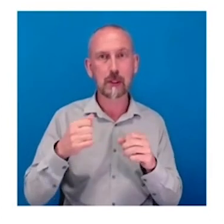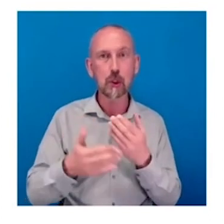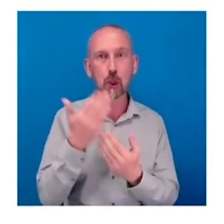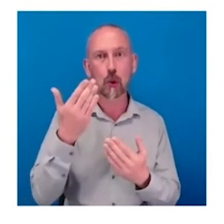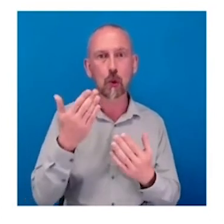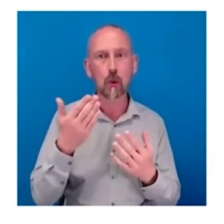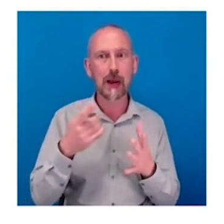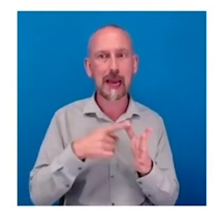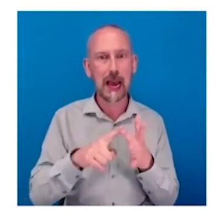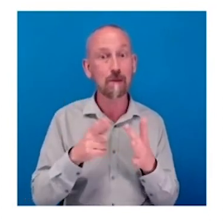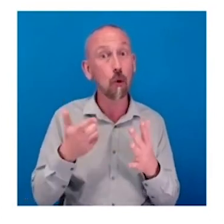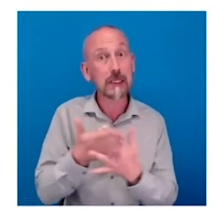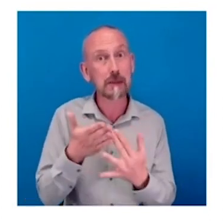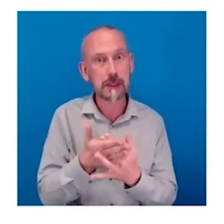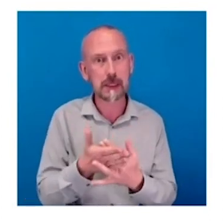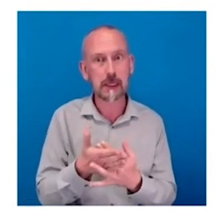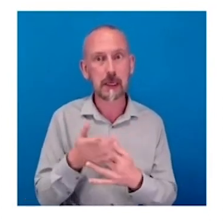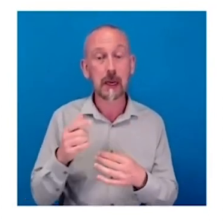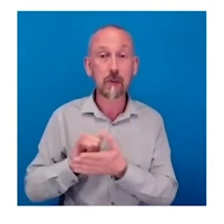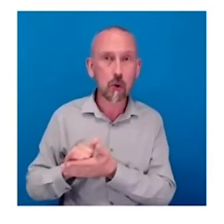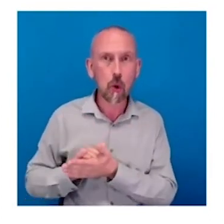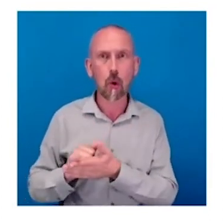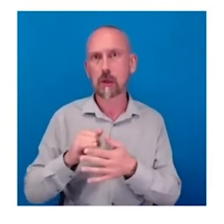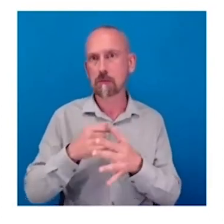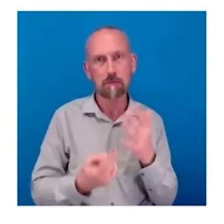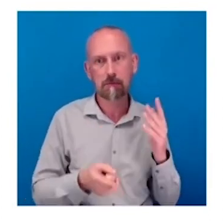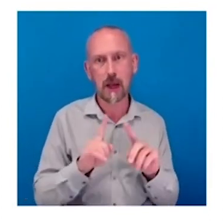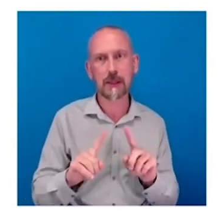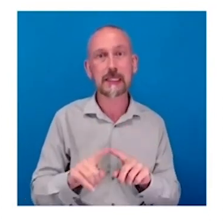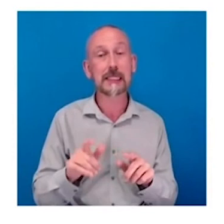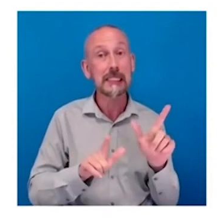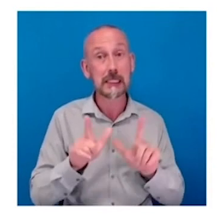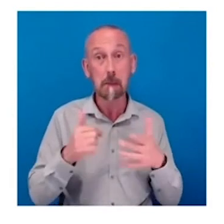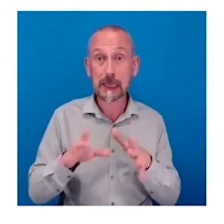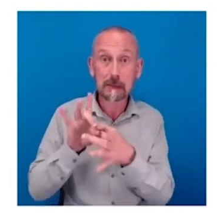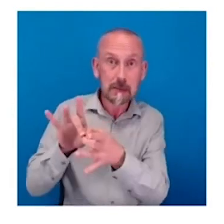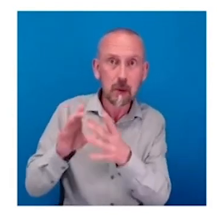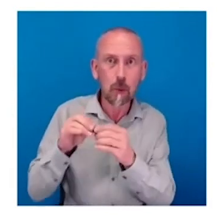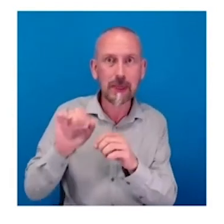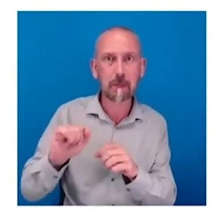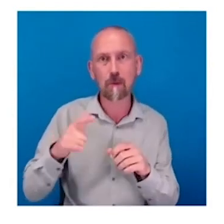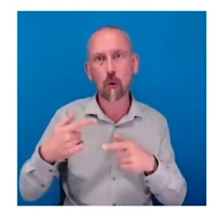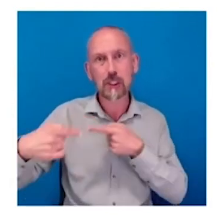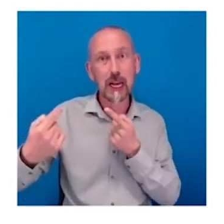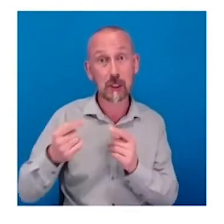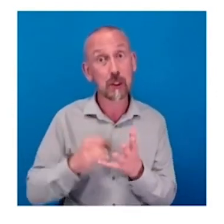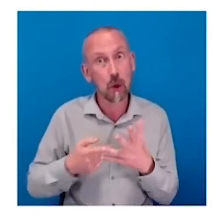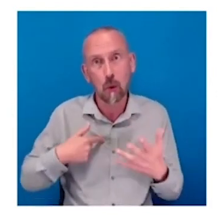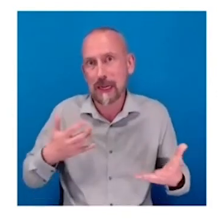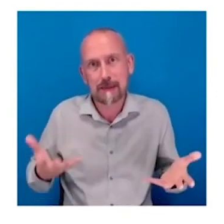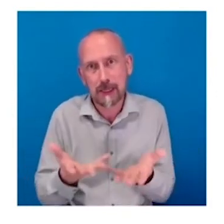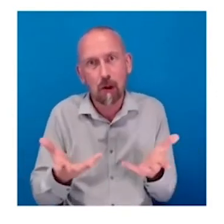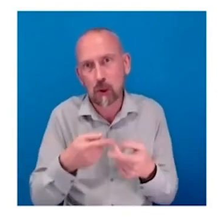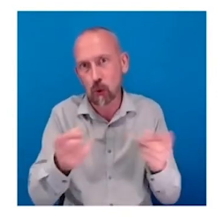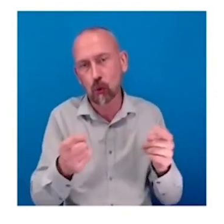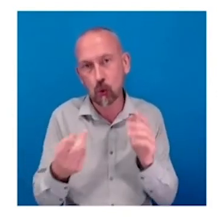city of New York and G3ICT and 4 other cities worked on defining what those issues are for the challenge. So I would echo encouraging you all to go take a look at that